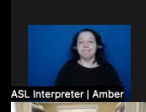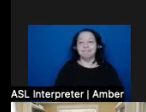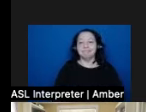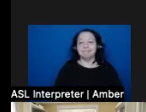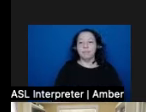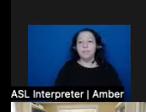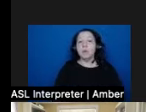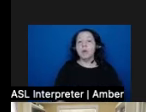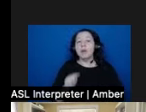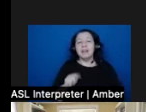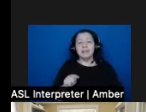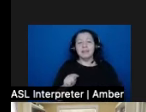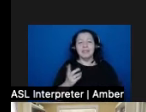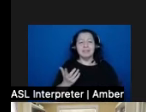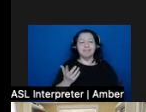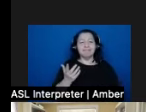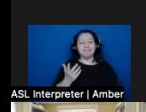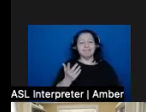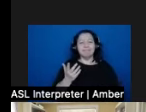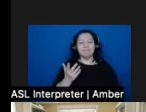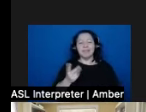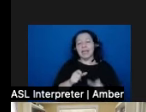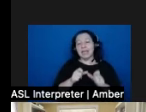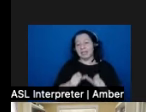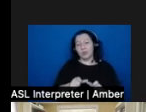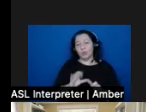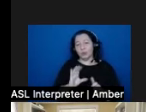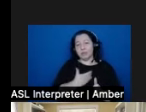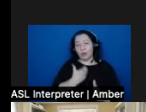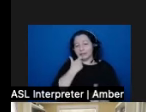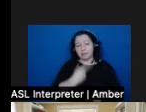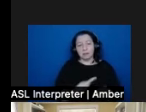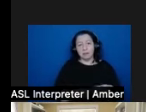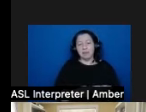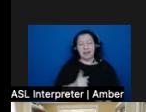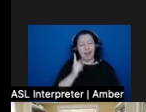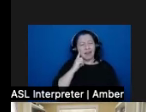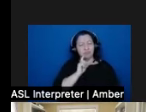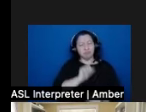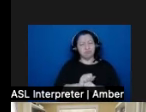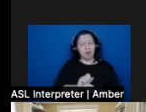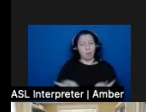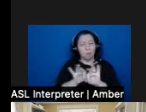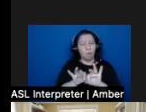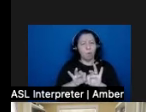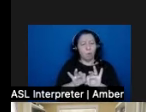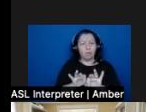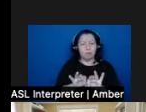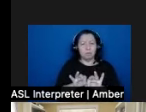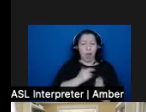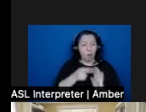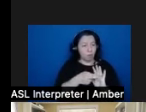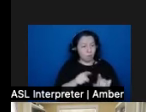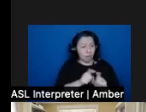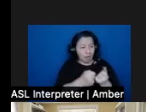So this just kind of further continues what we've been talking about. And I really do think it is important that we explain our role as an